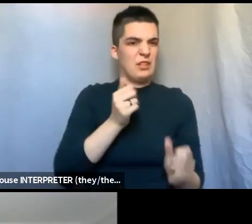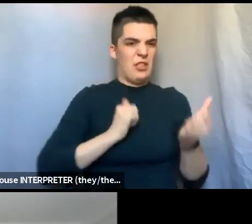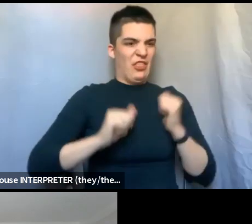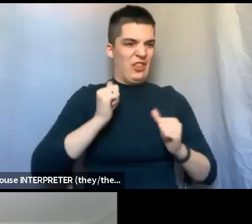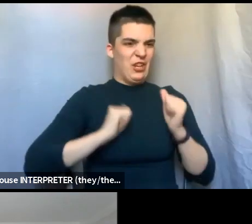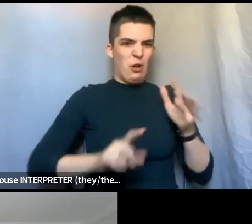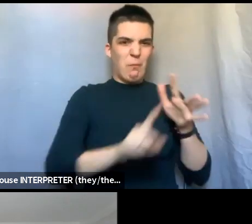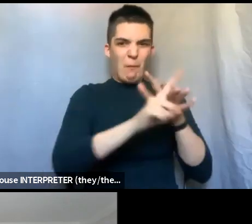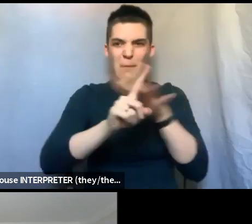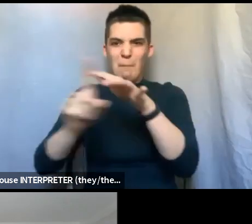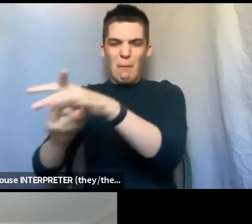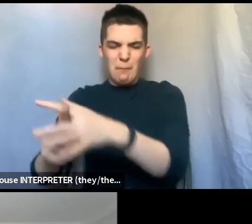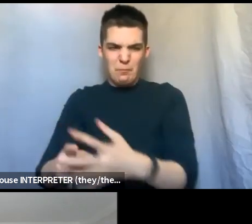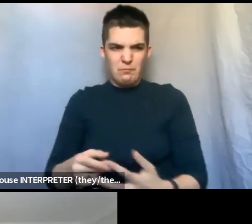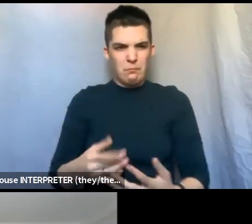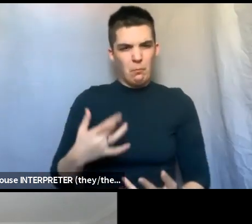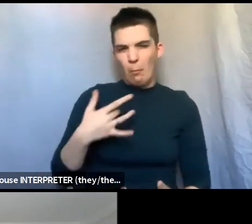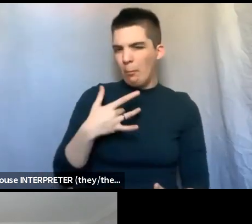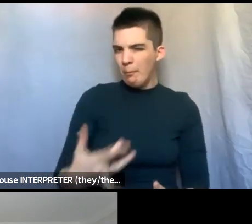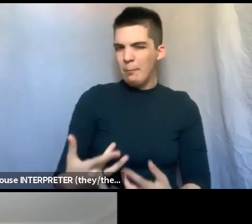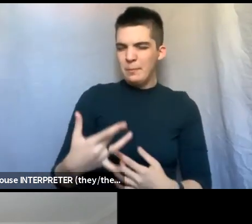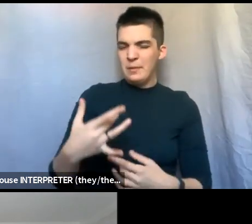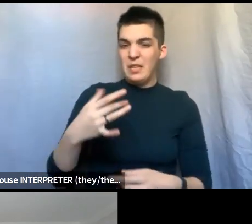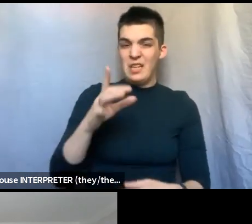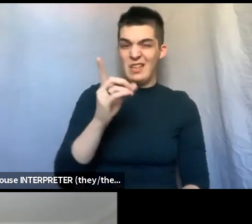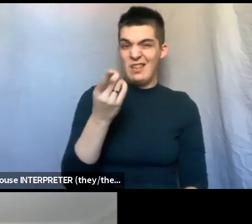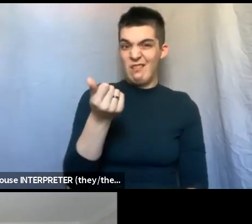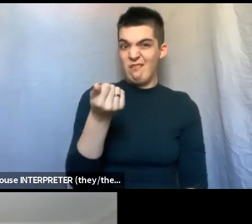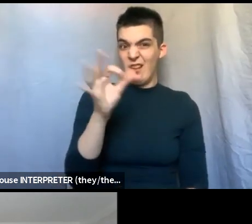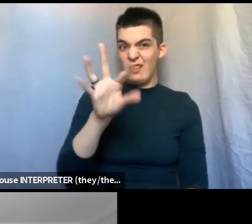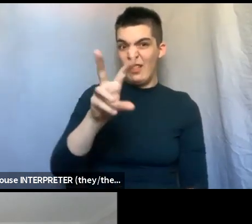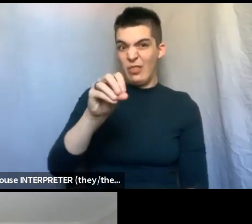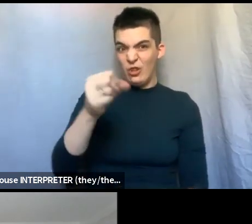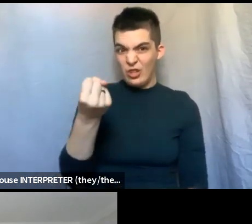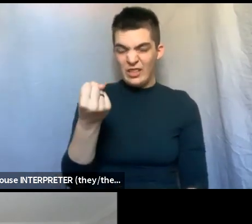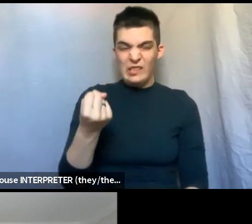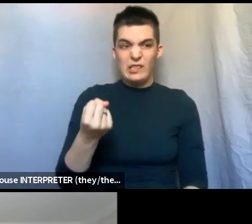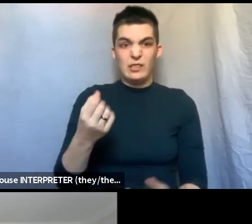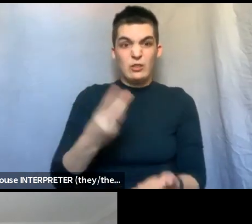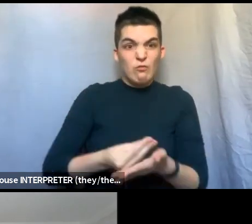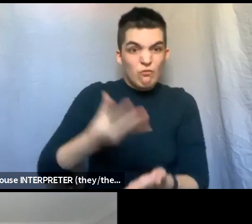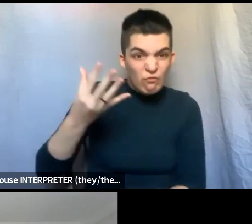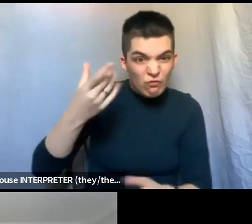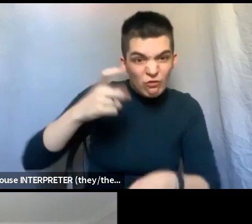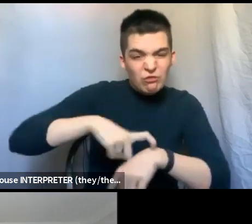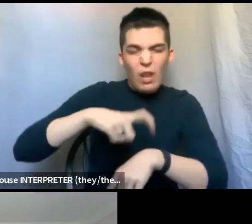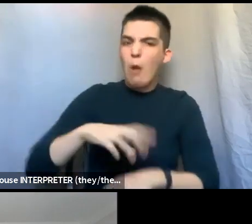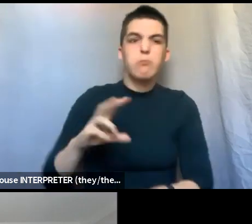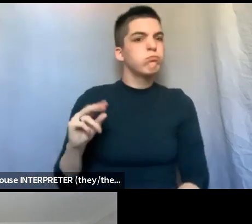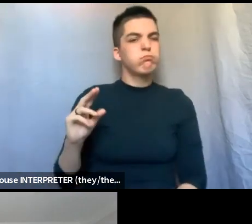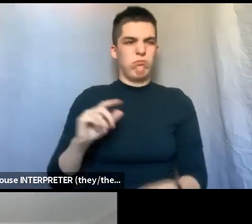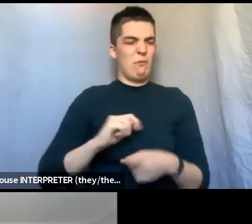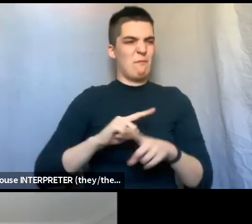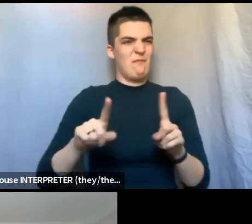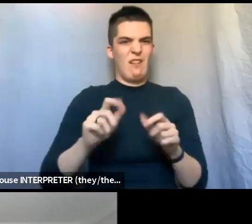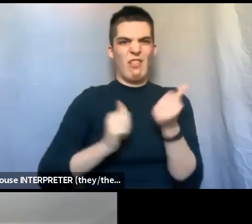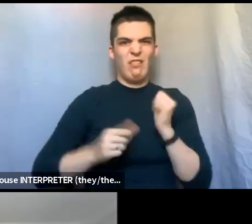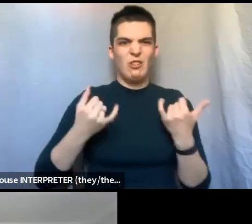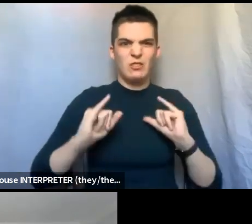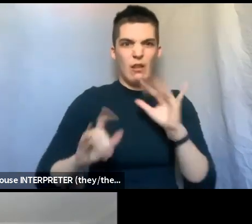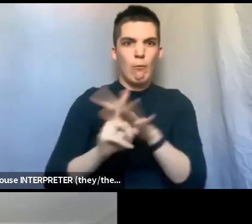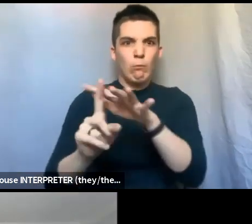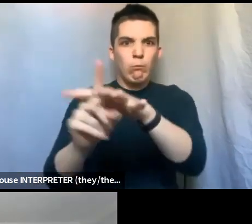in our history. I think you should read Michel Sandini's The Rediscovery of Style, a man who started in what we would now